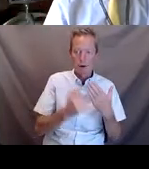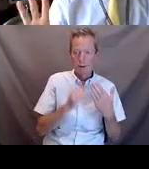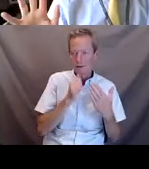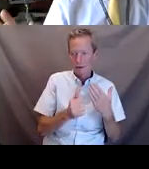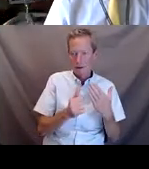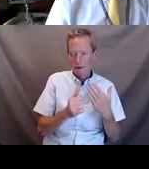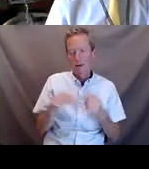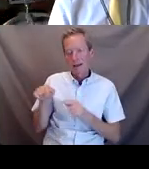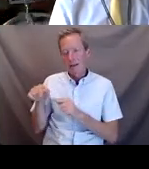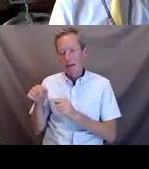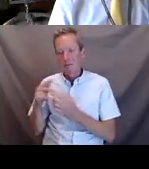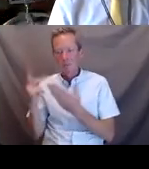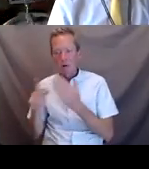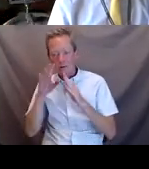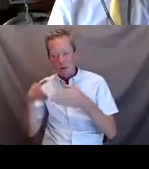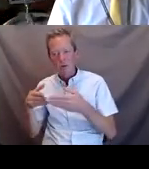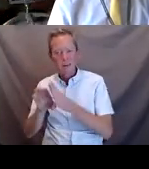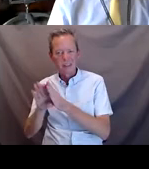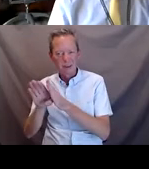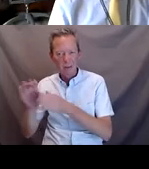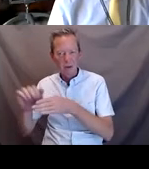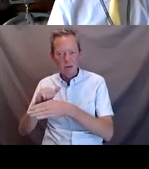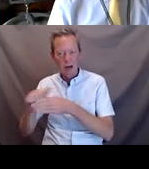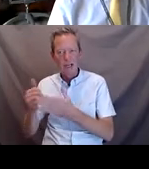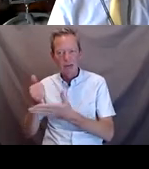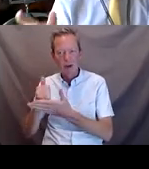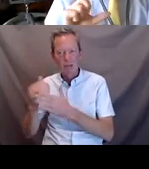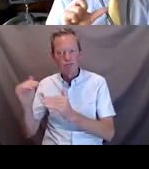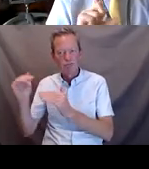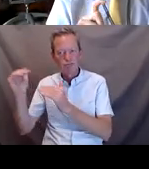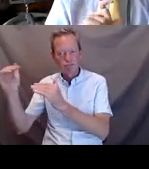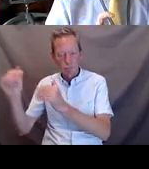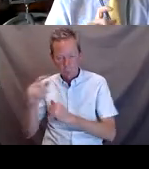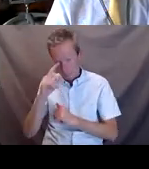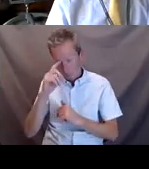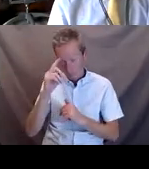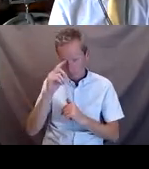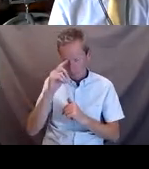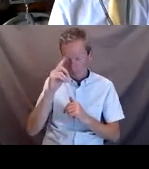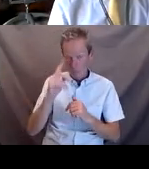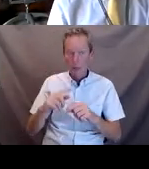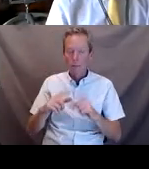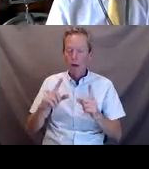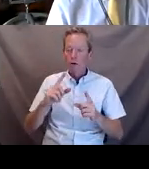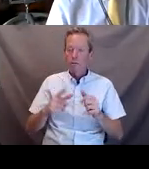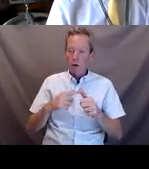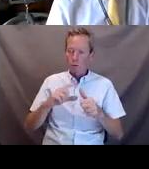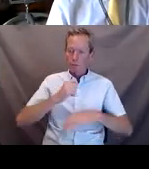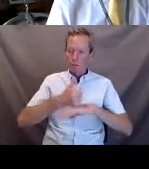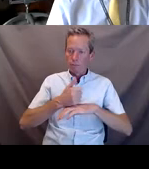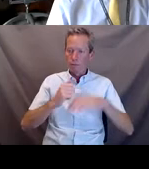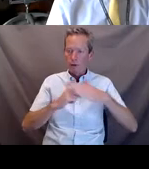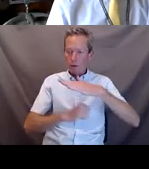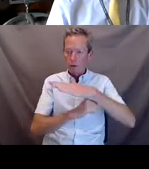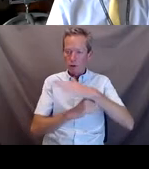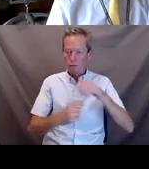actual development and training to help you foster your career over time. We need that foundation to be in place, like we talked about earlier, to